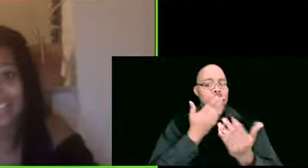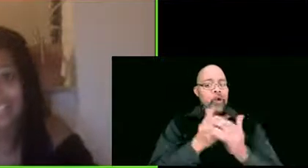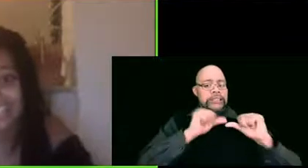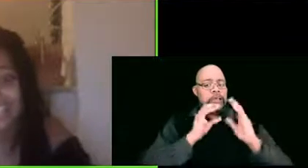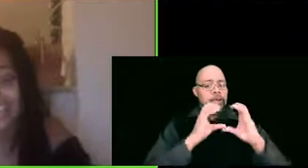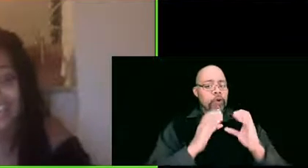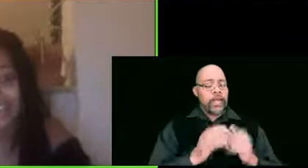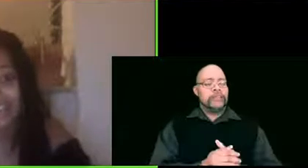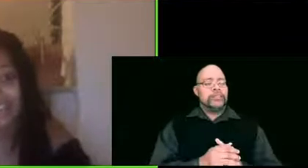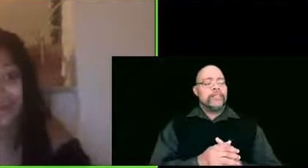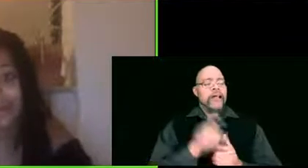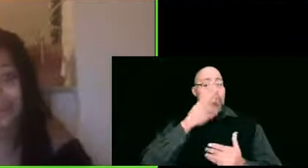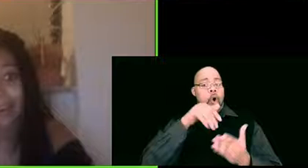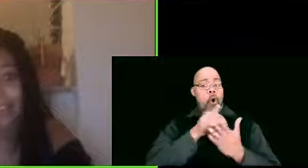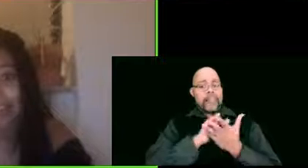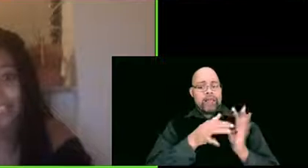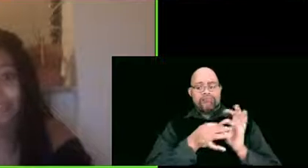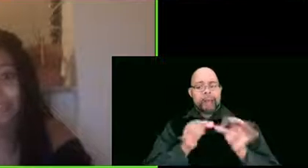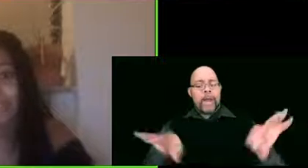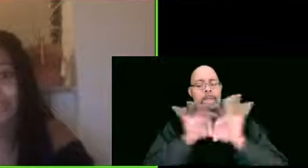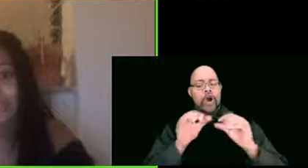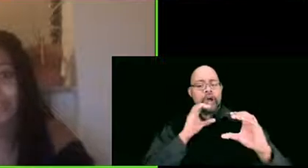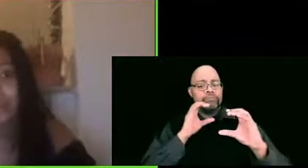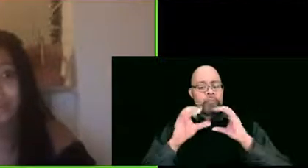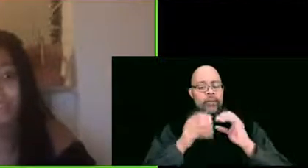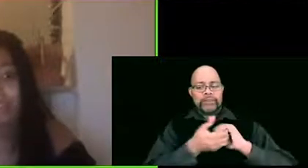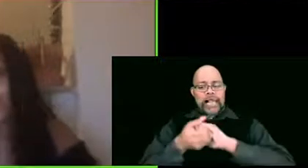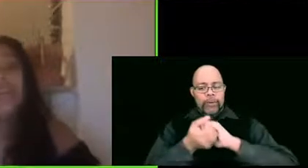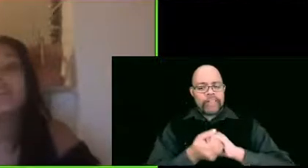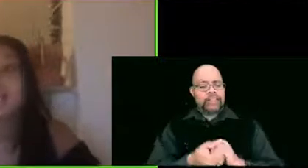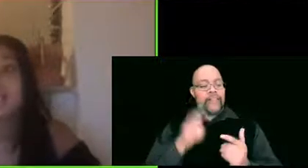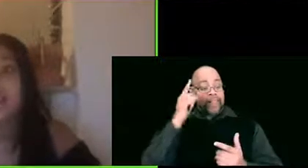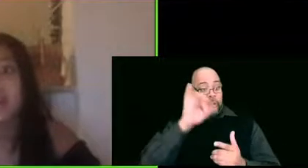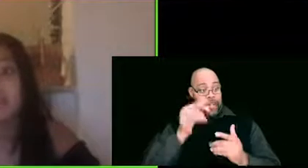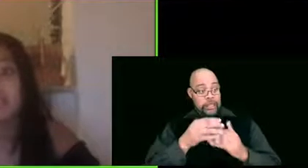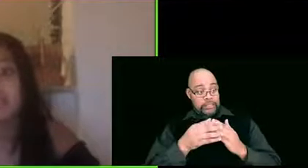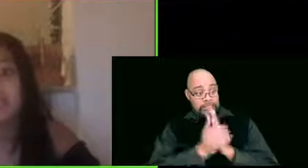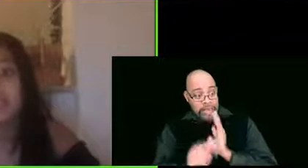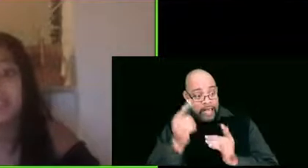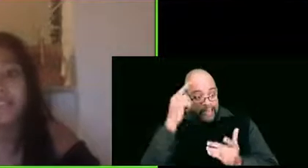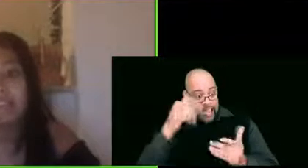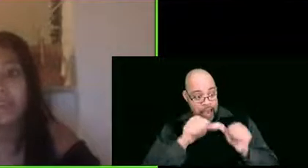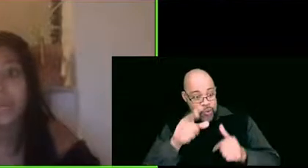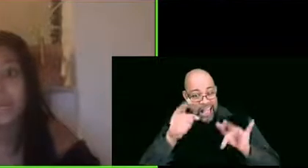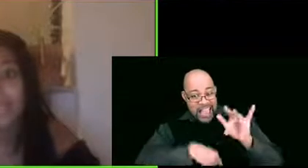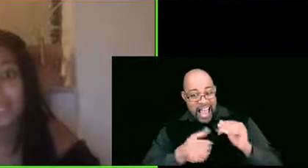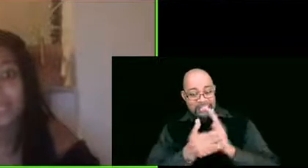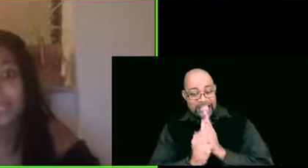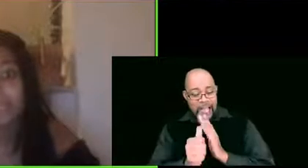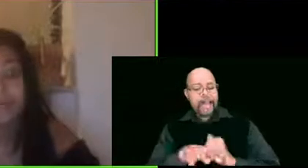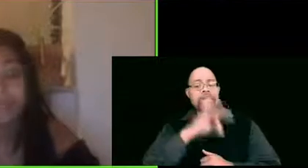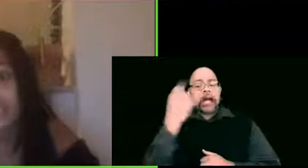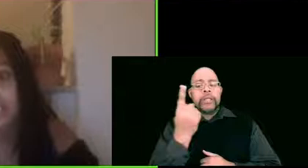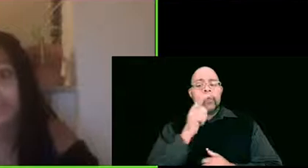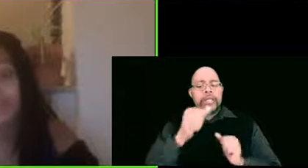science communicator. And a lot of it is all about collaboration. So figure out where your talents are. And if you feel like there's an area where you're